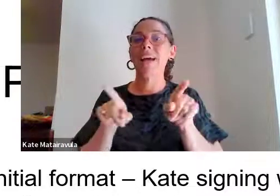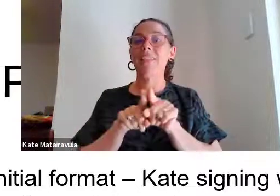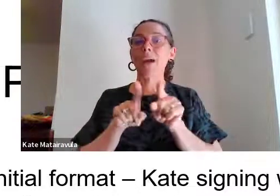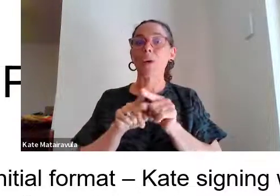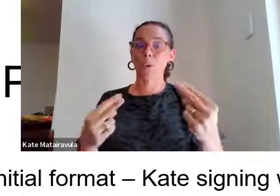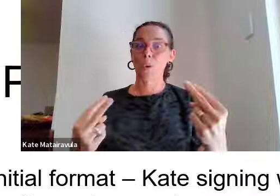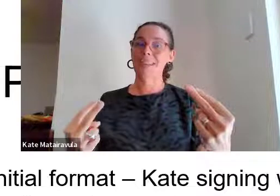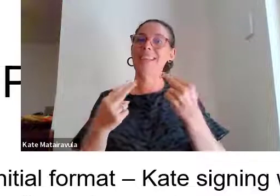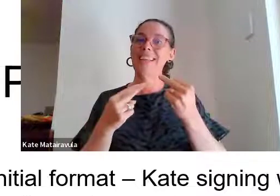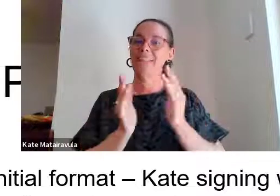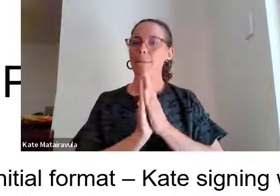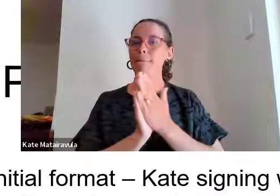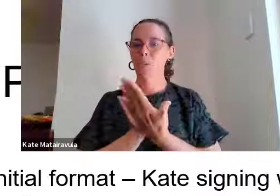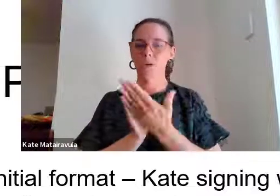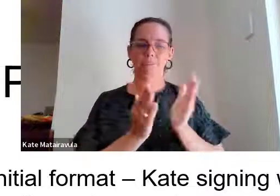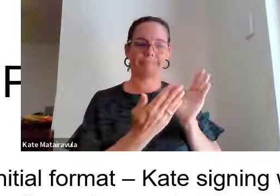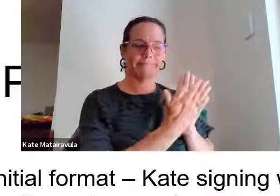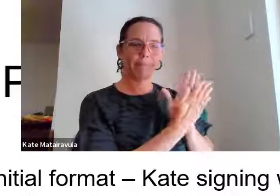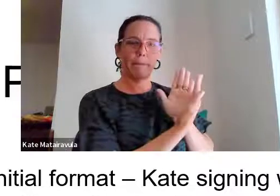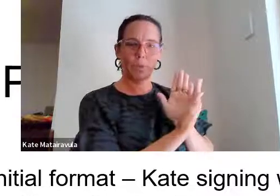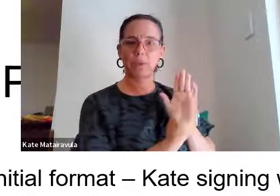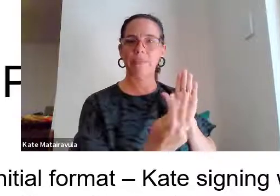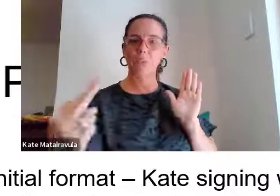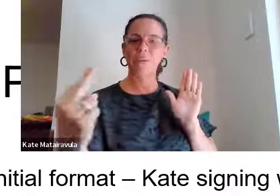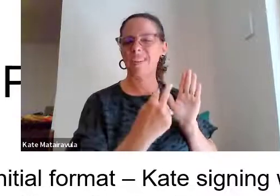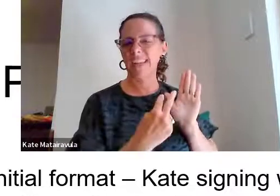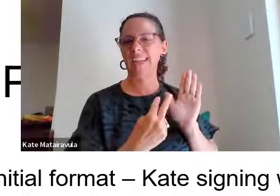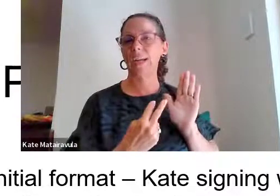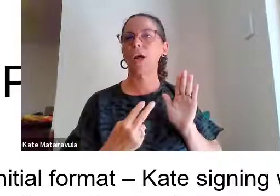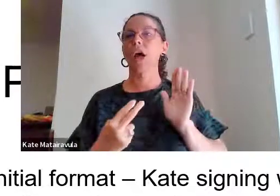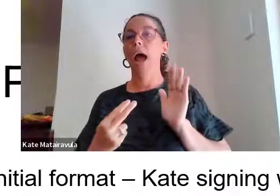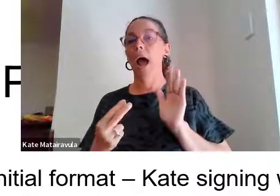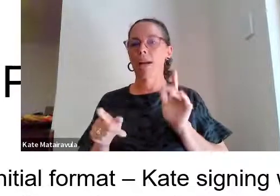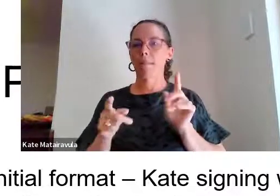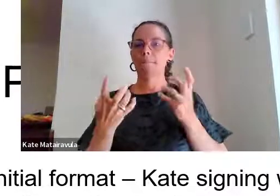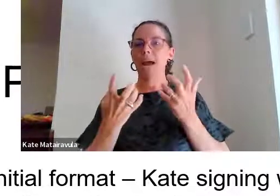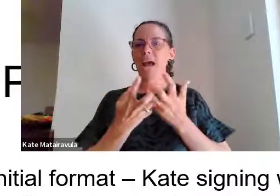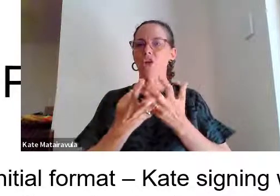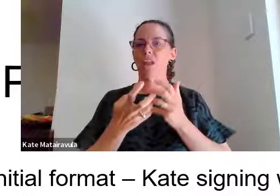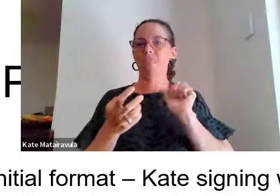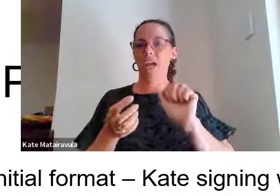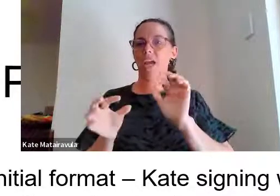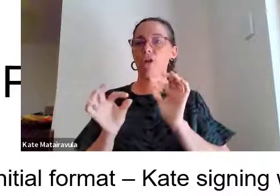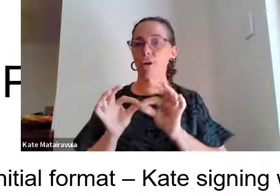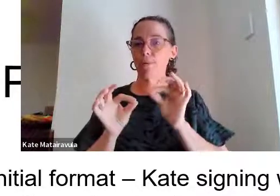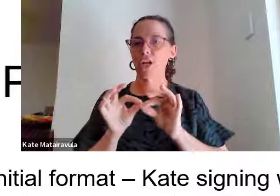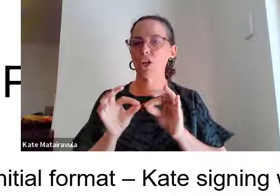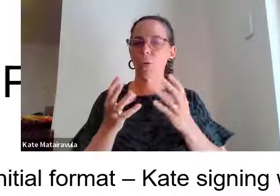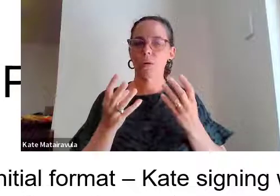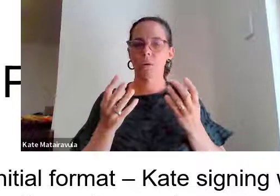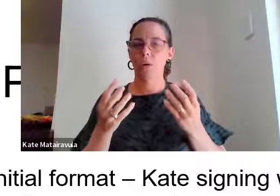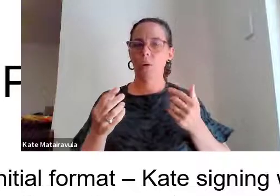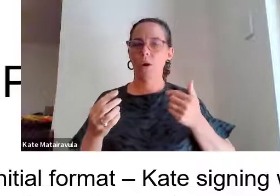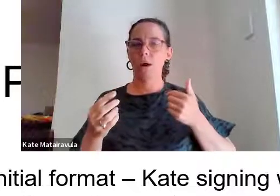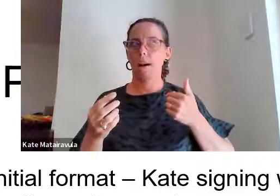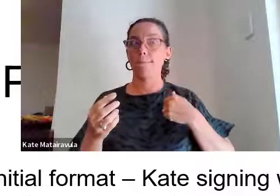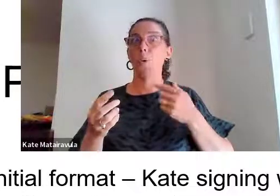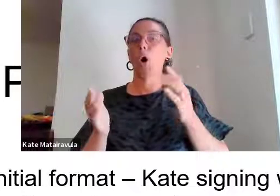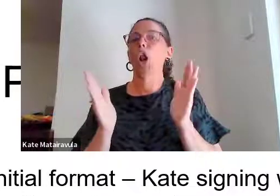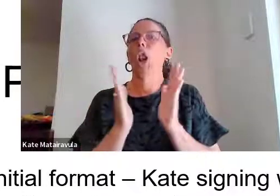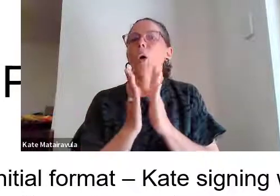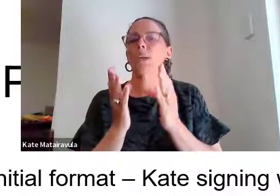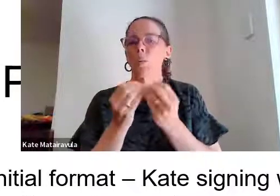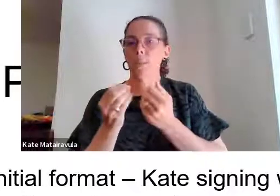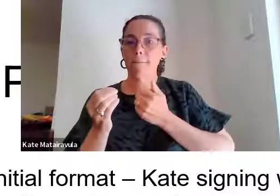see the book as well. So people were looking at the book, they were looking at myself, and also that way